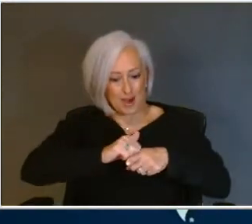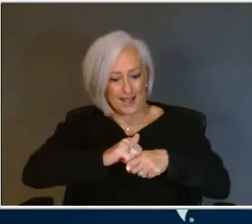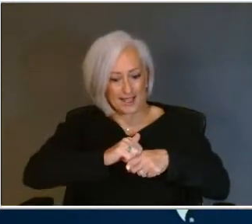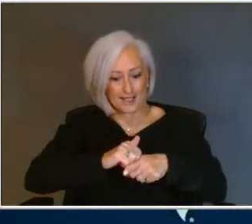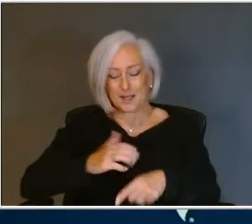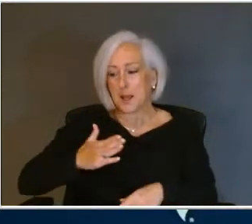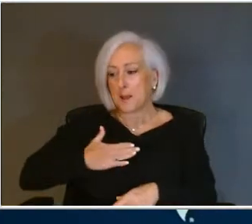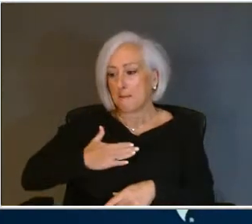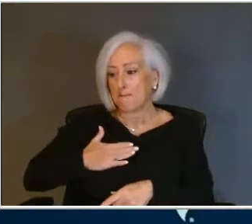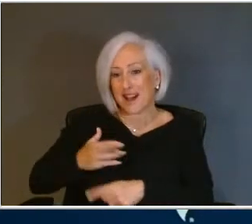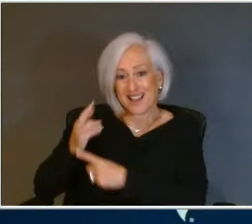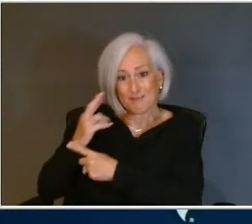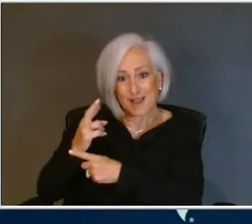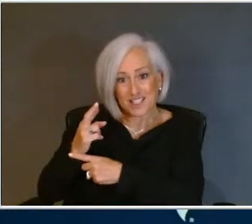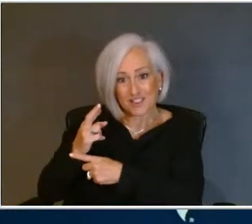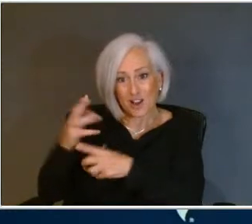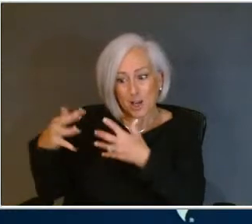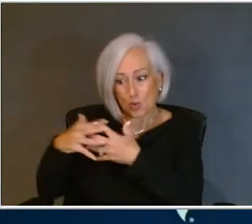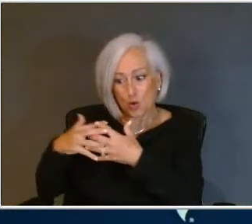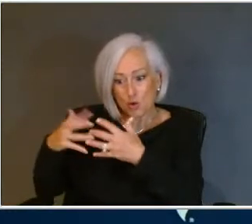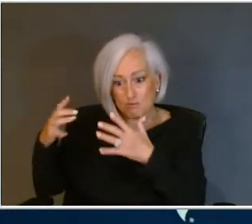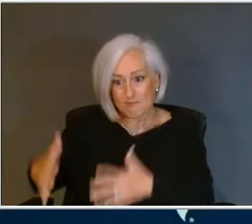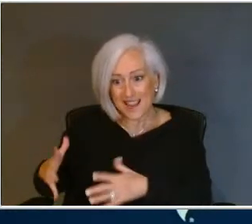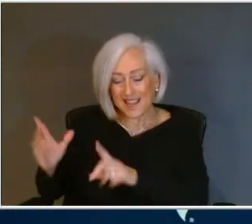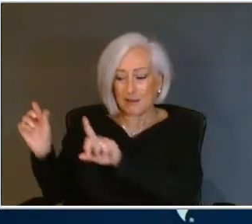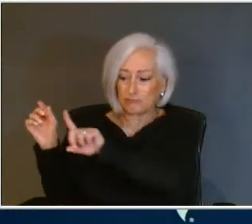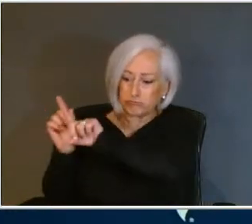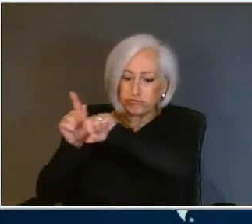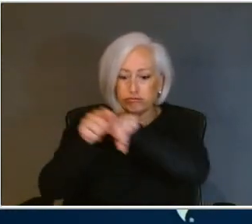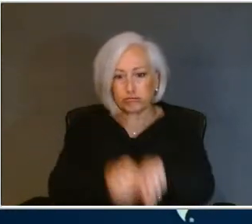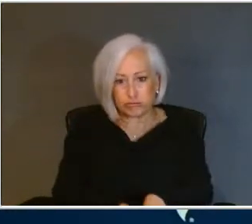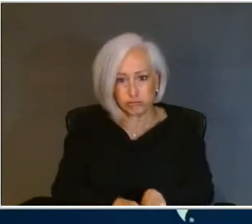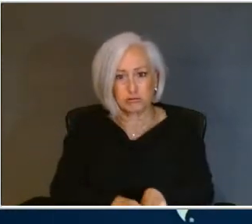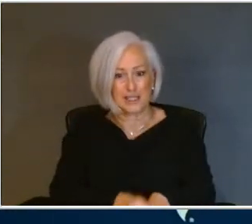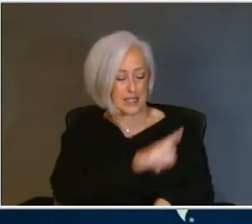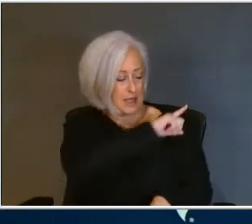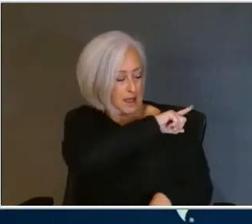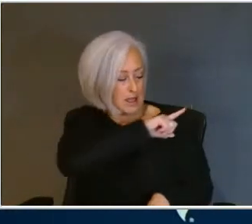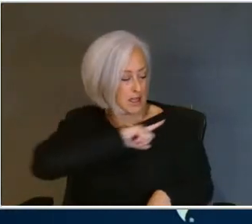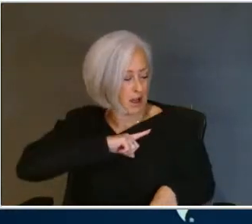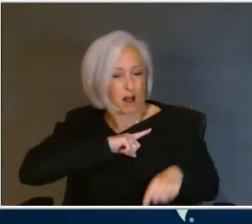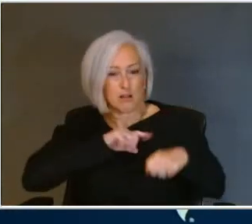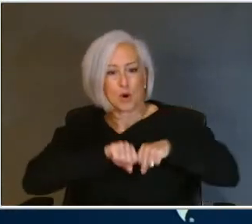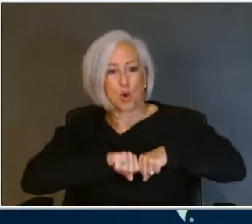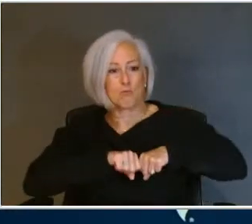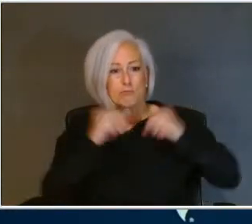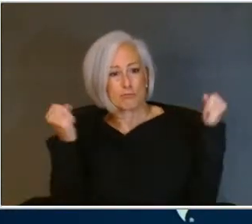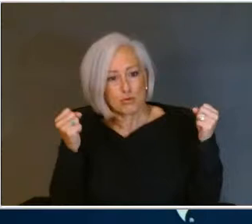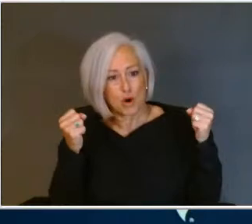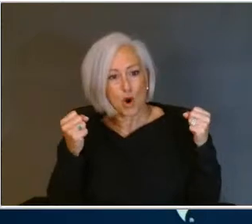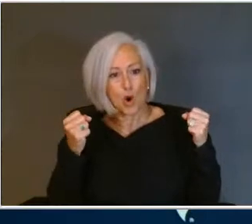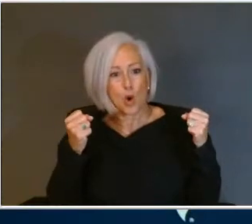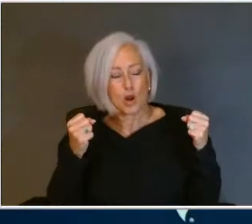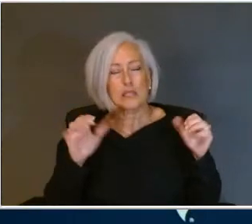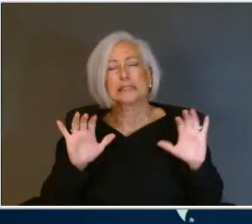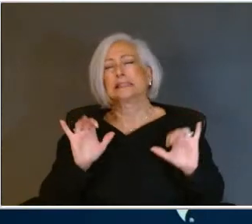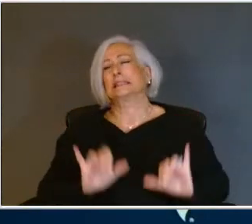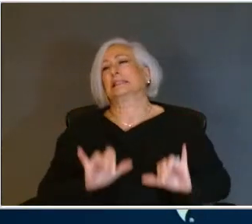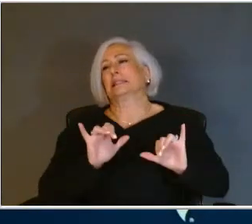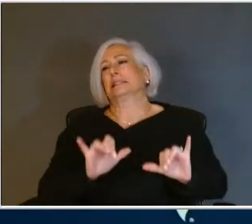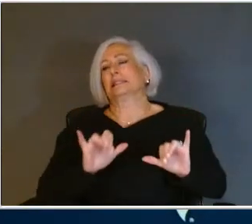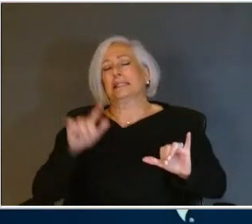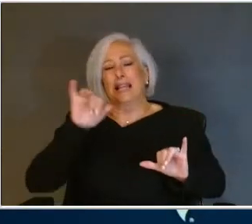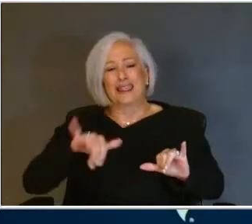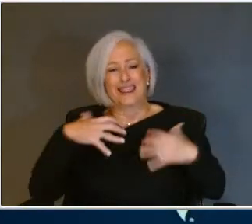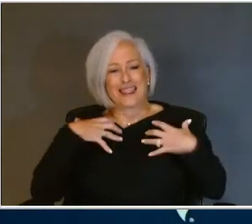going across the middle, and I broke my collarbone, tore all the ligaments in my shoulder. And I just remember, for any athlete who's been injured, that recovery process beyond